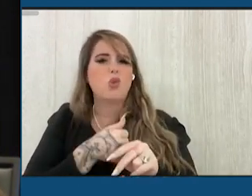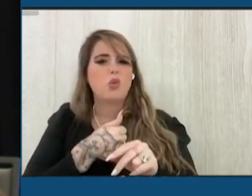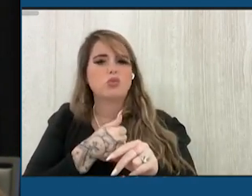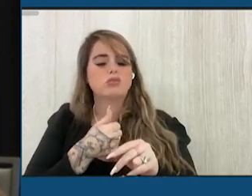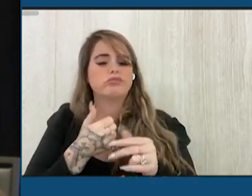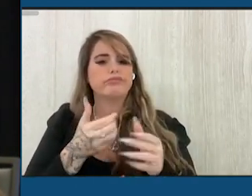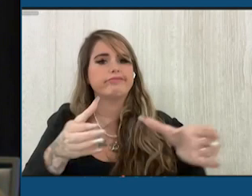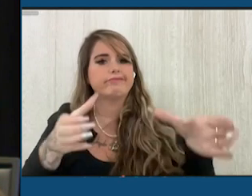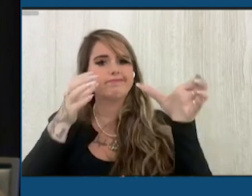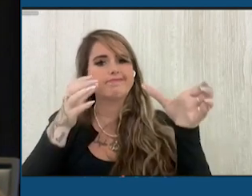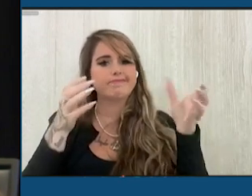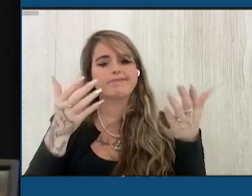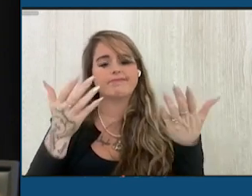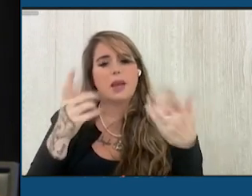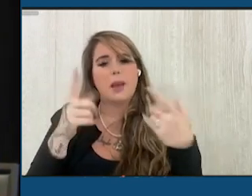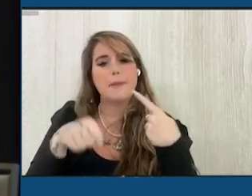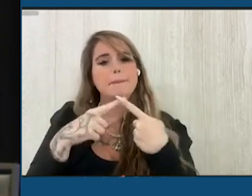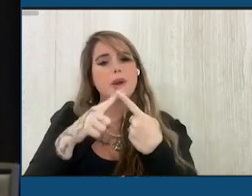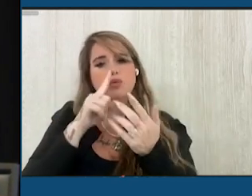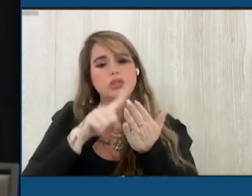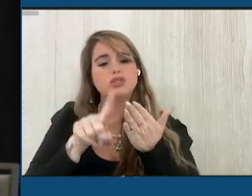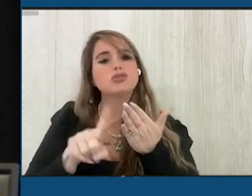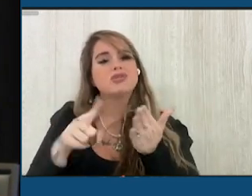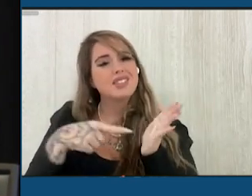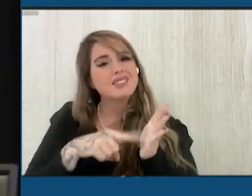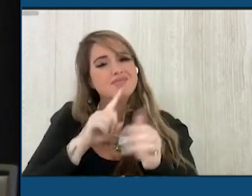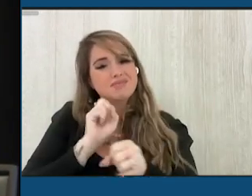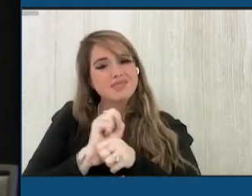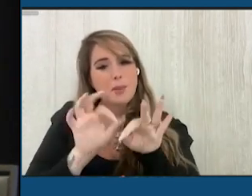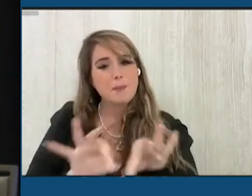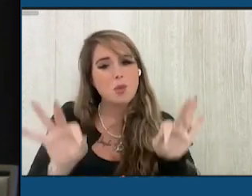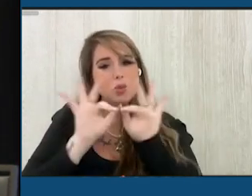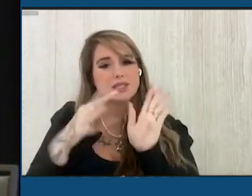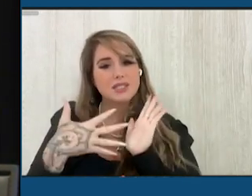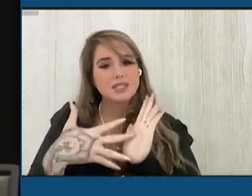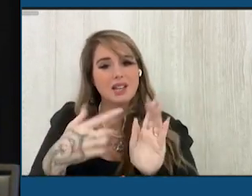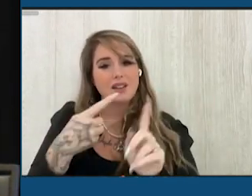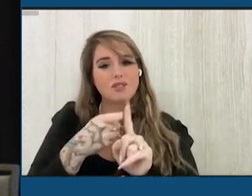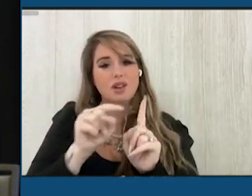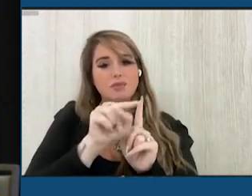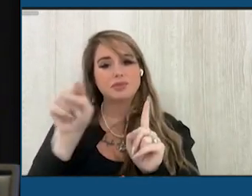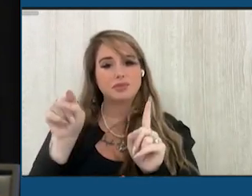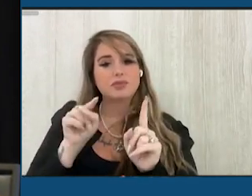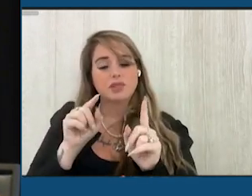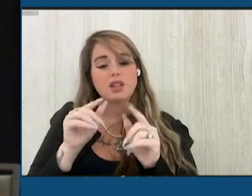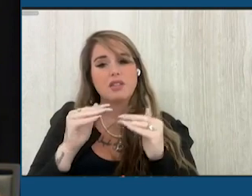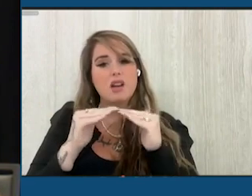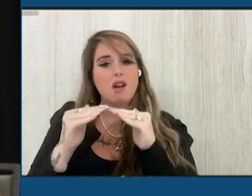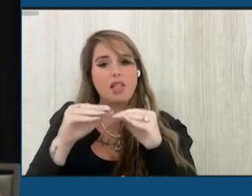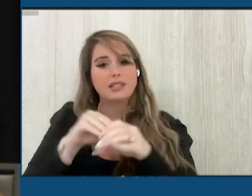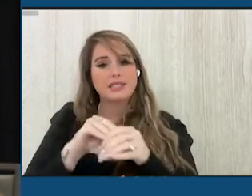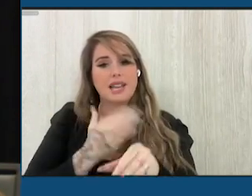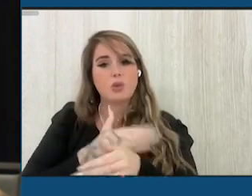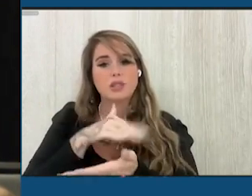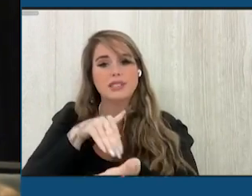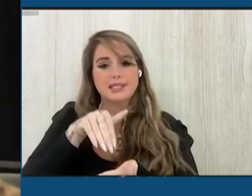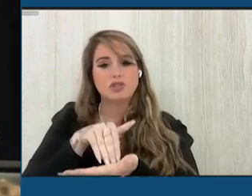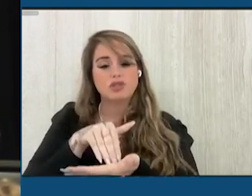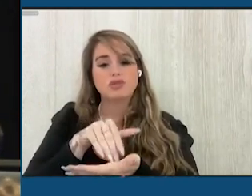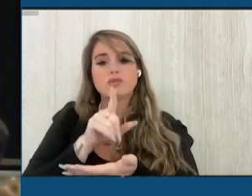research, this is an important study that was done by colleagues at our center. And essentially, it's called